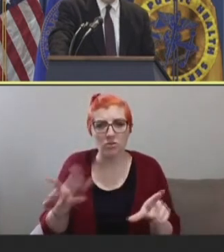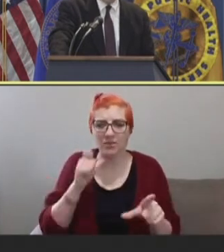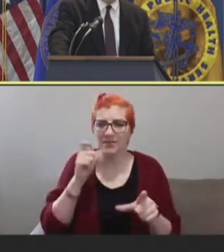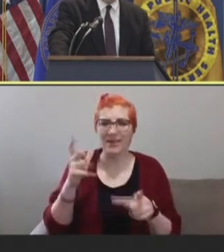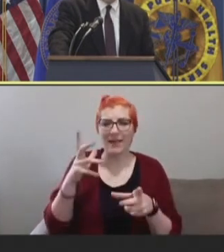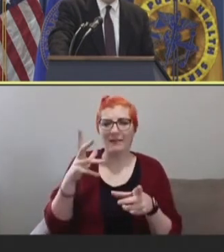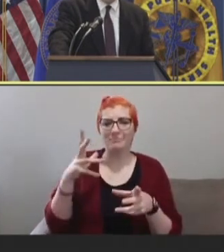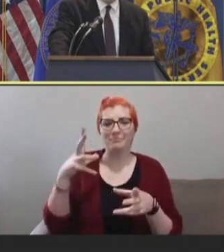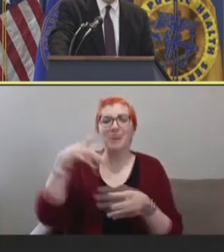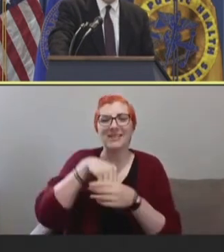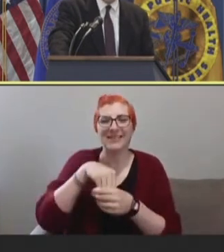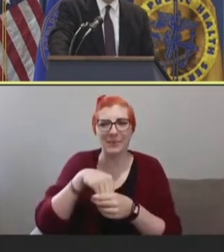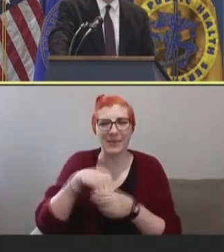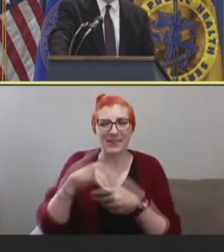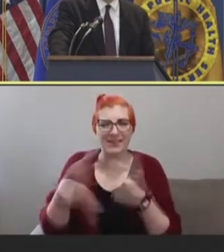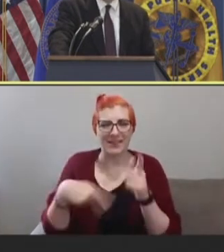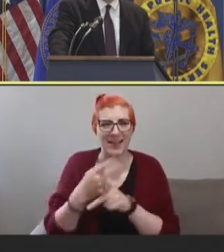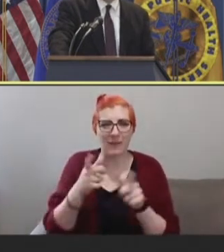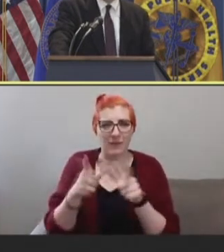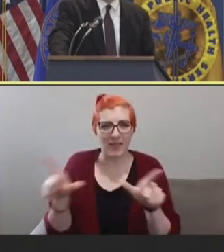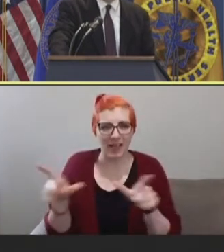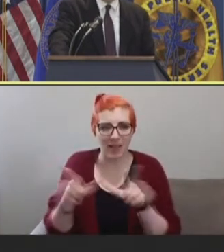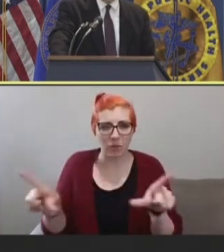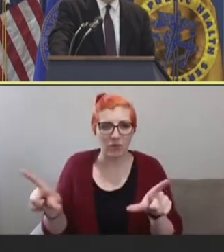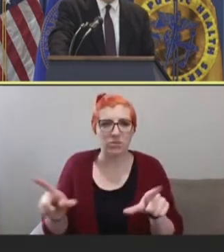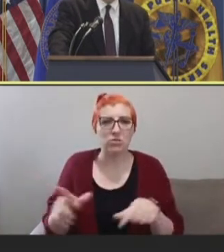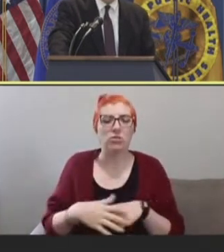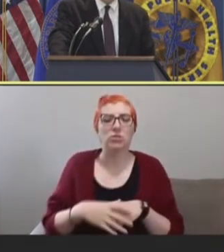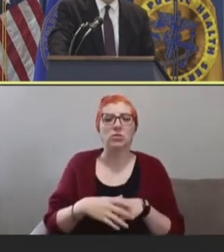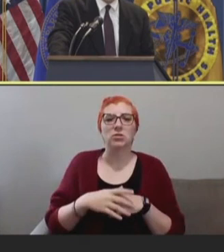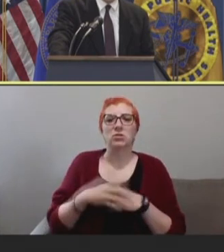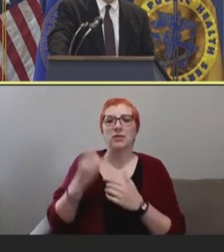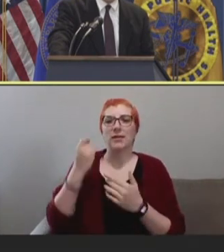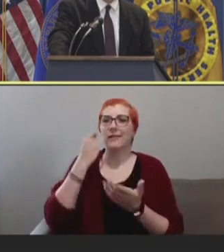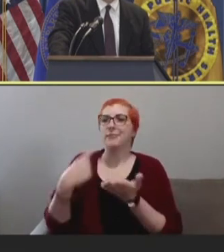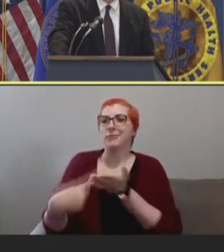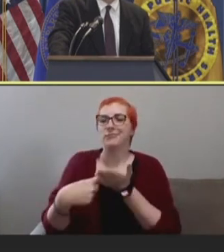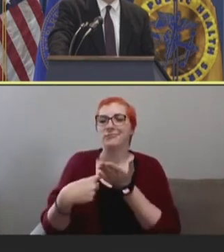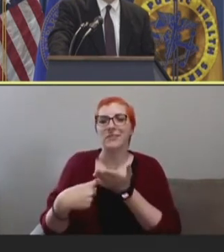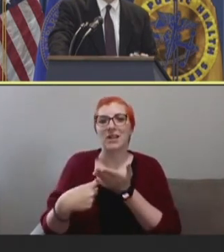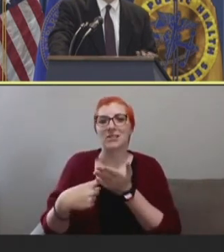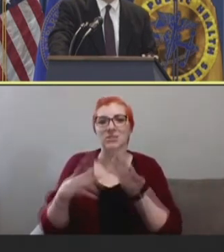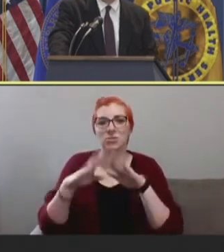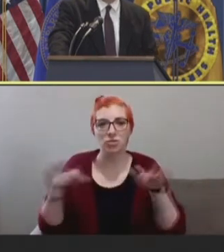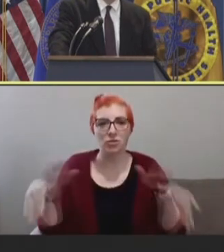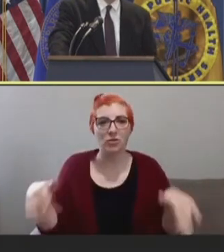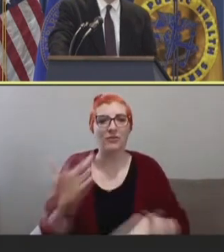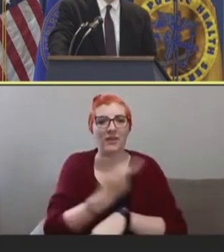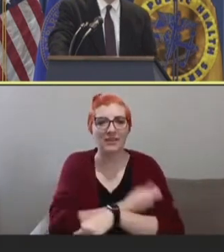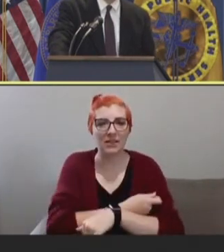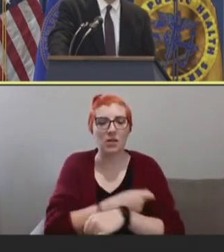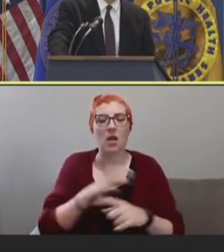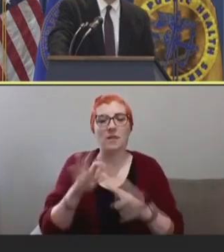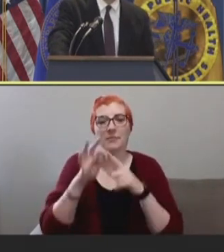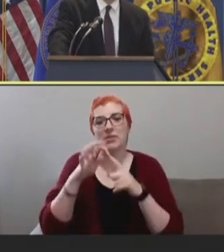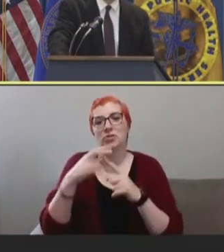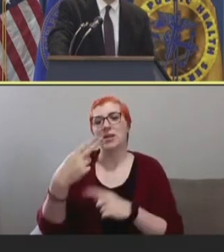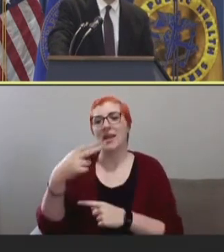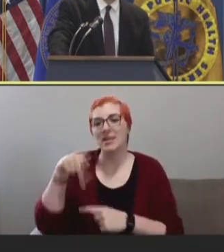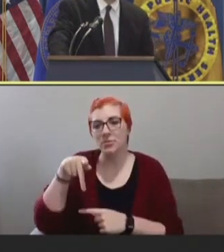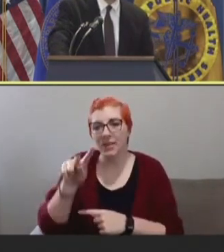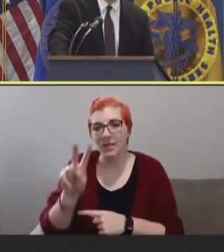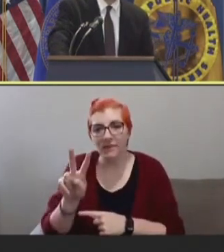participatory style language when discussing childhood vaccines, in particular things like HPV vaccine and